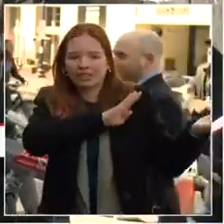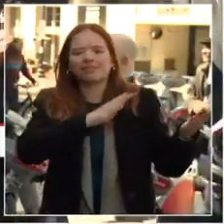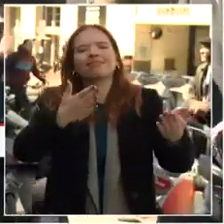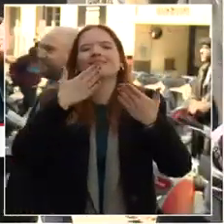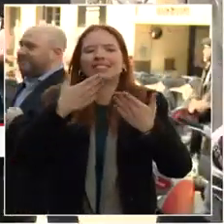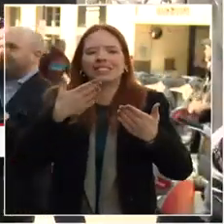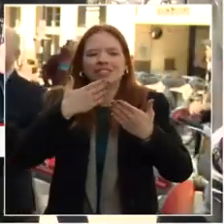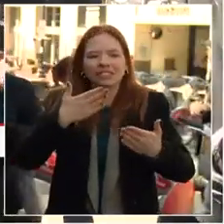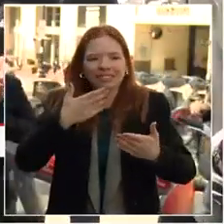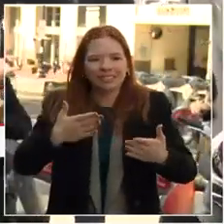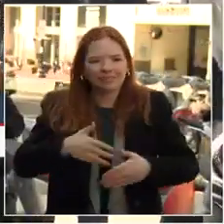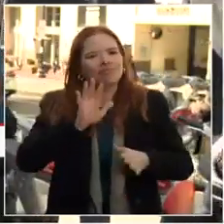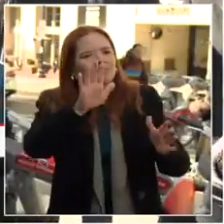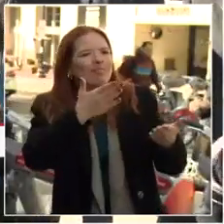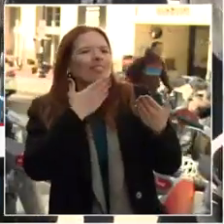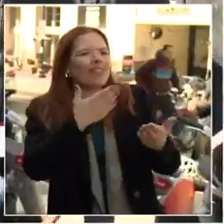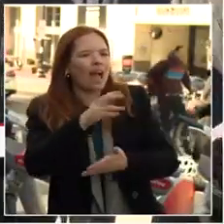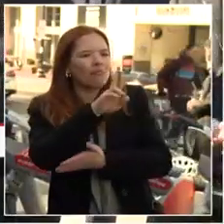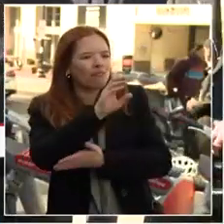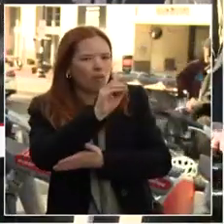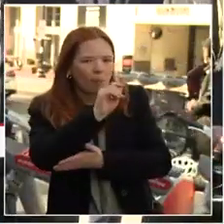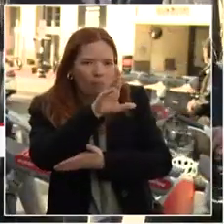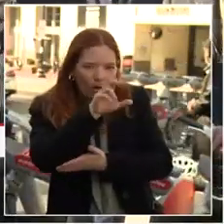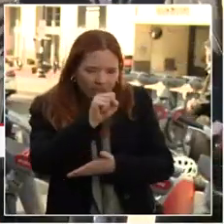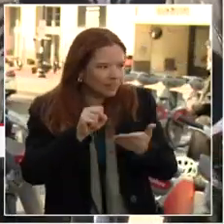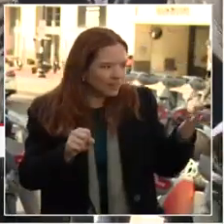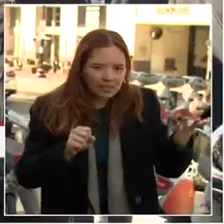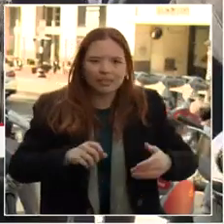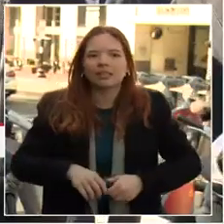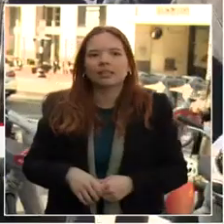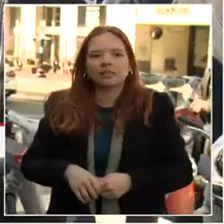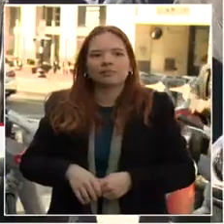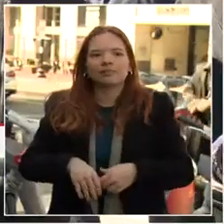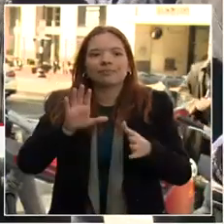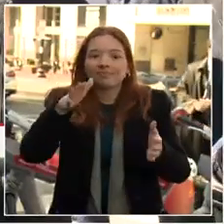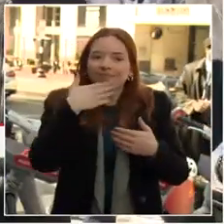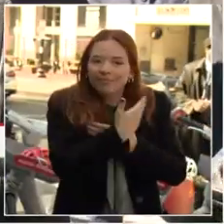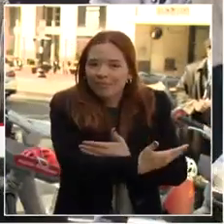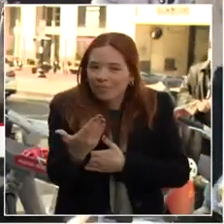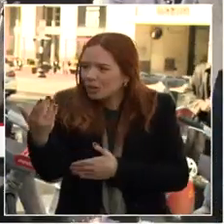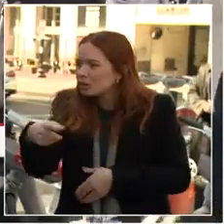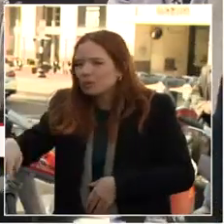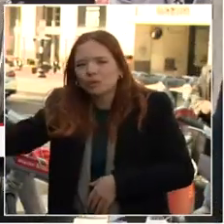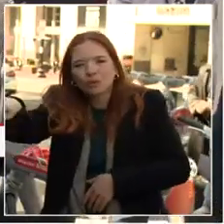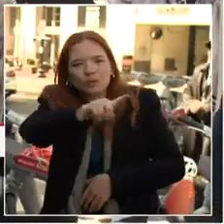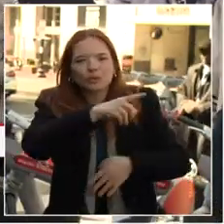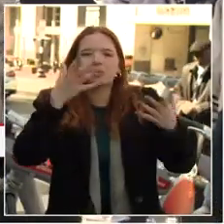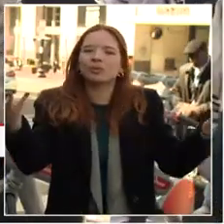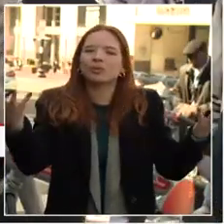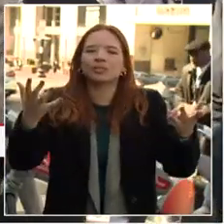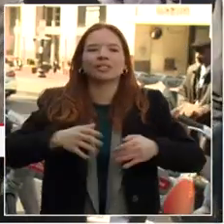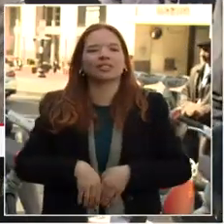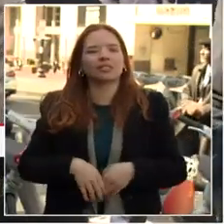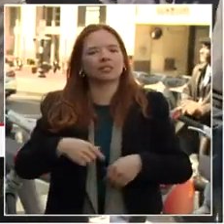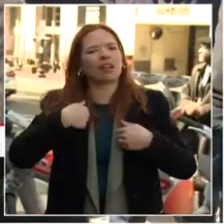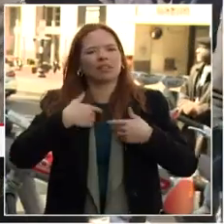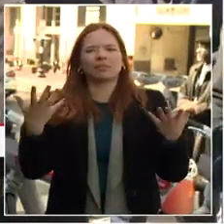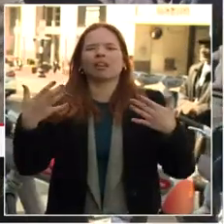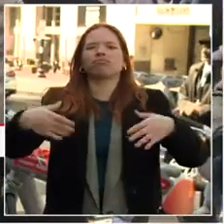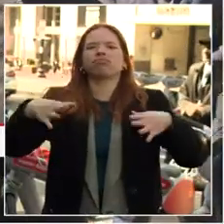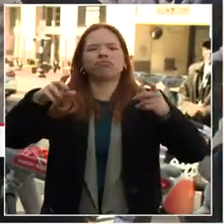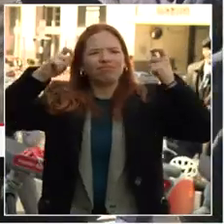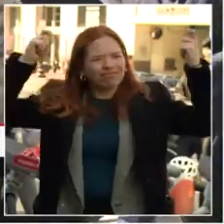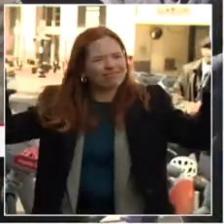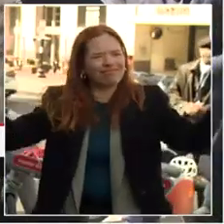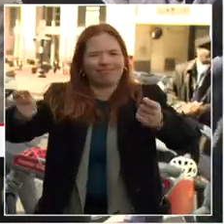you. Well, good morning, everyone. Today, we are here to celebrate